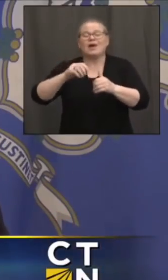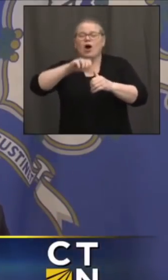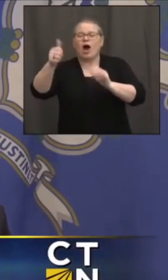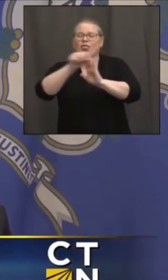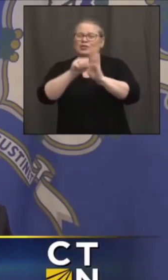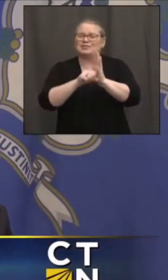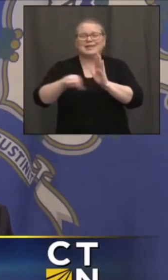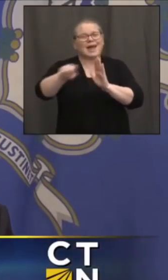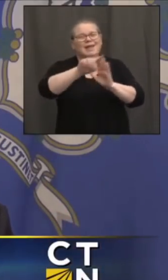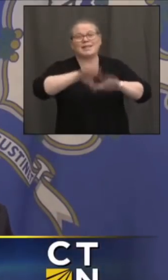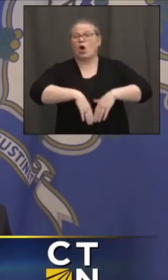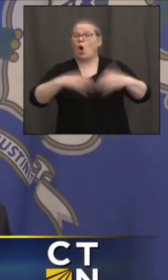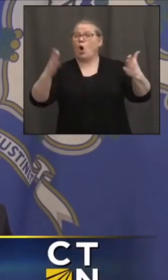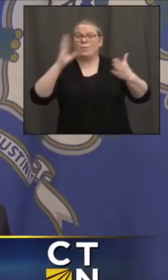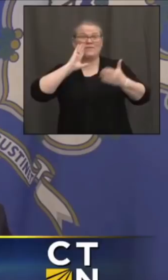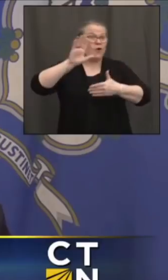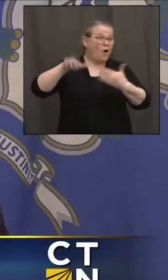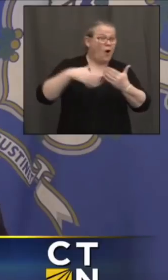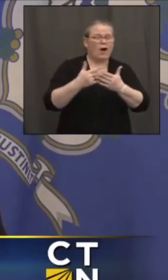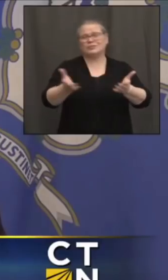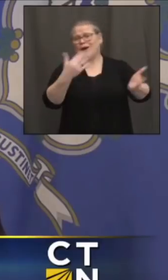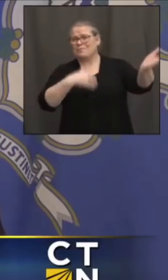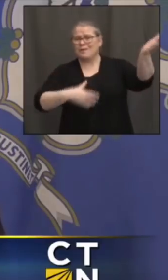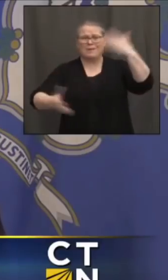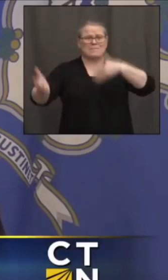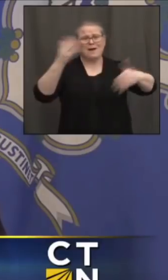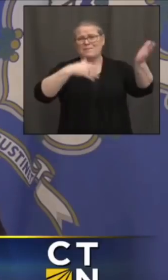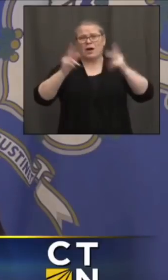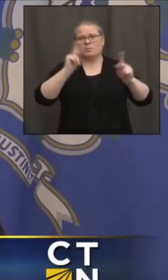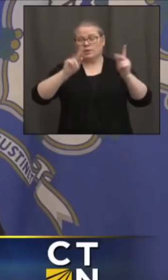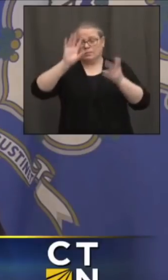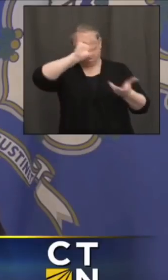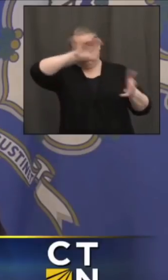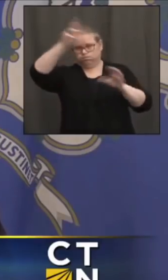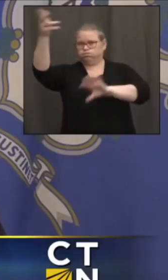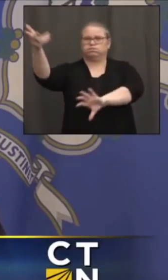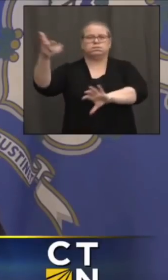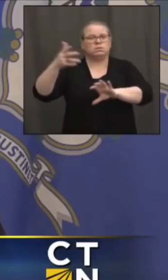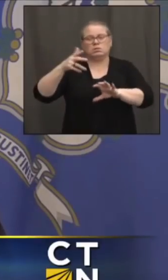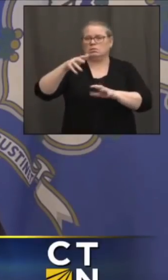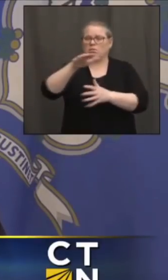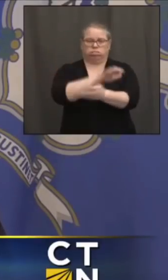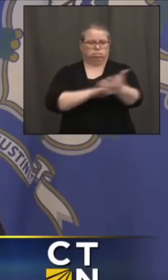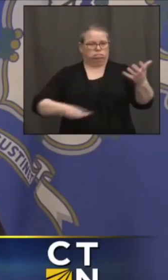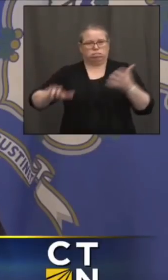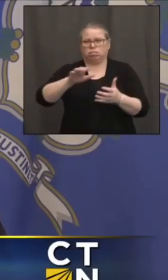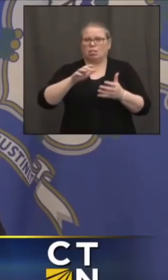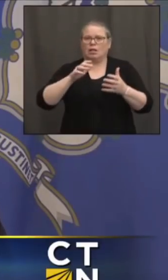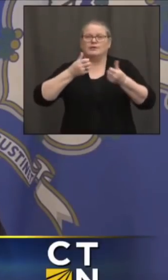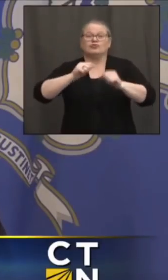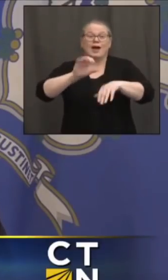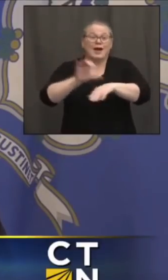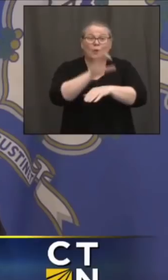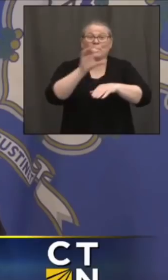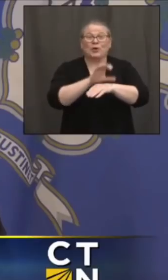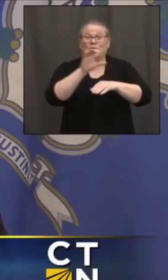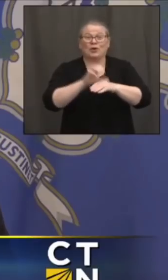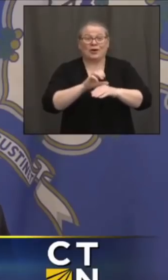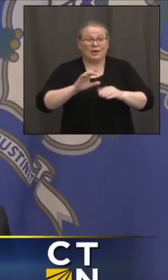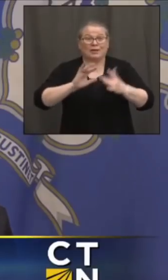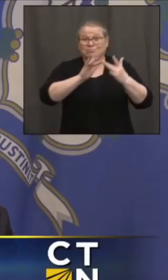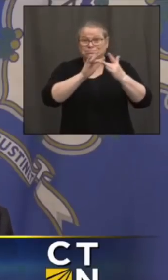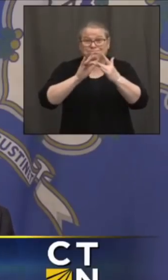It's a free-for-all. You try and sign up online. It's jammed up after about 3 minutes. That's not the way we want to